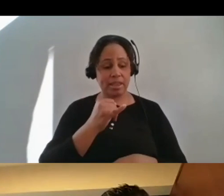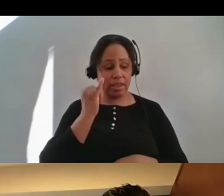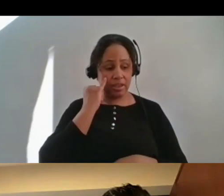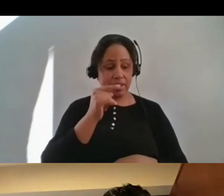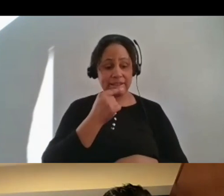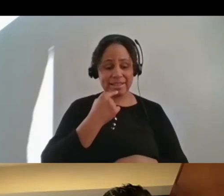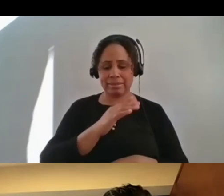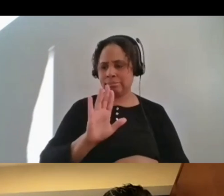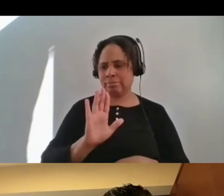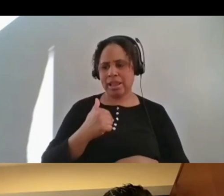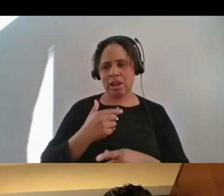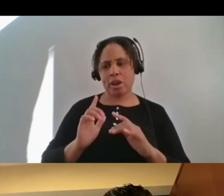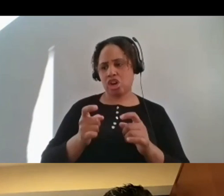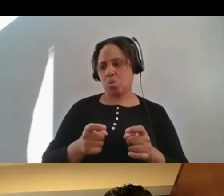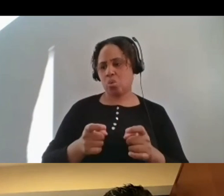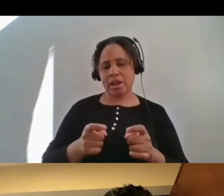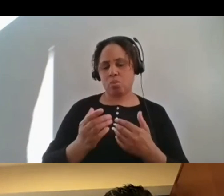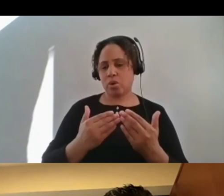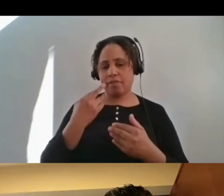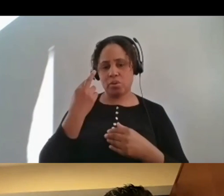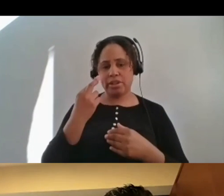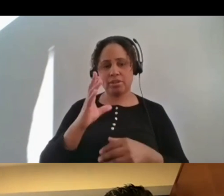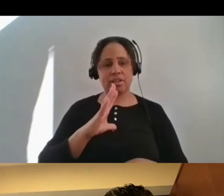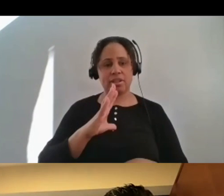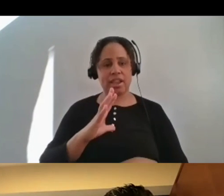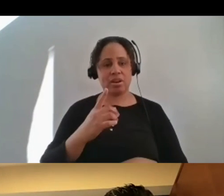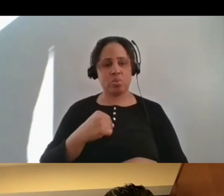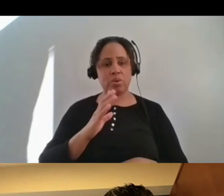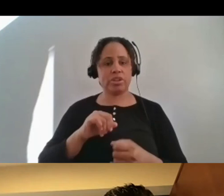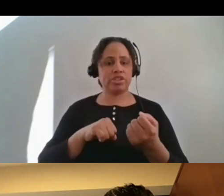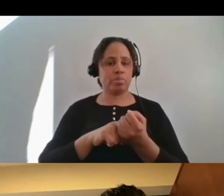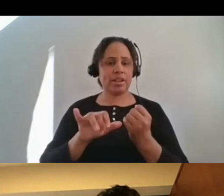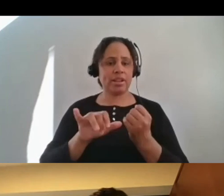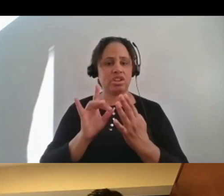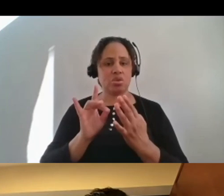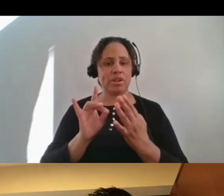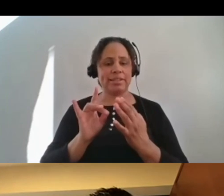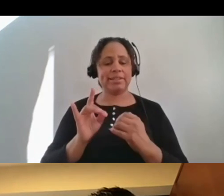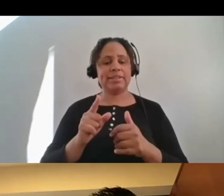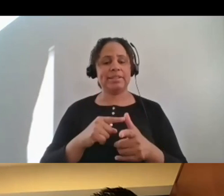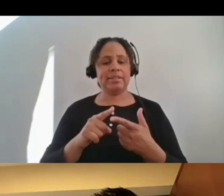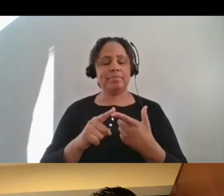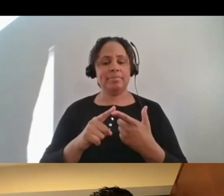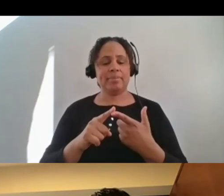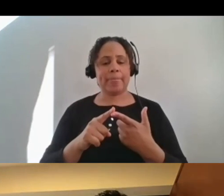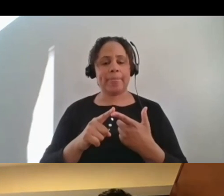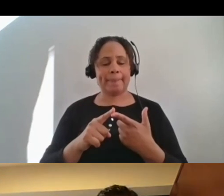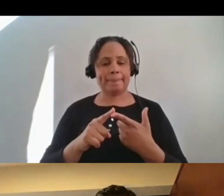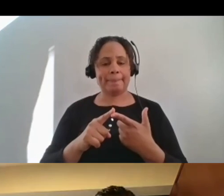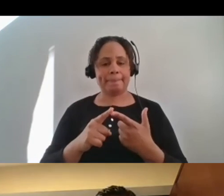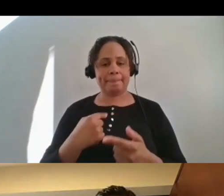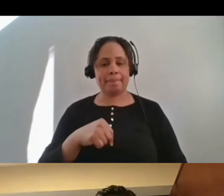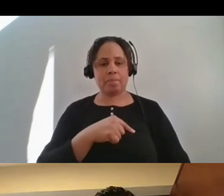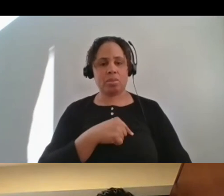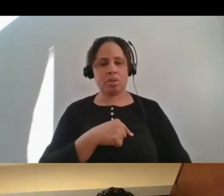whatever reason, that's fine. We will always support that choice. That is their choice. And then we,